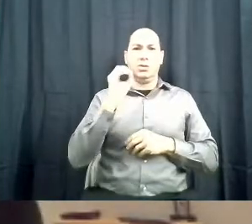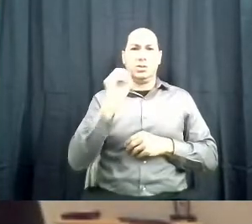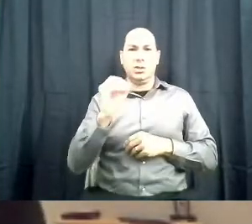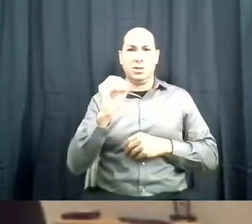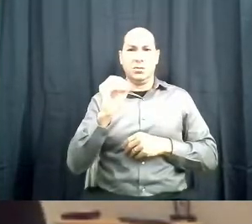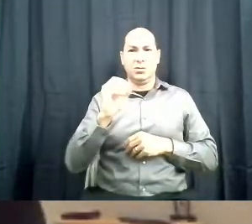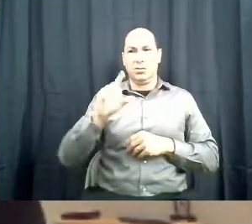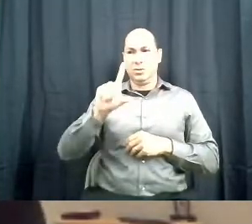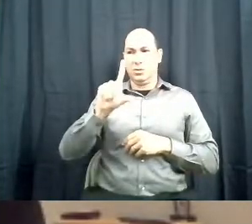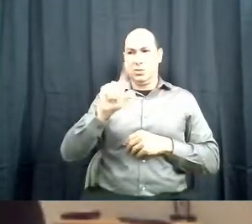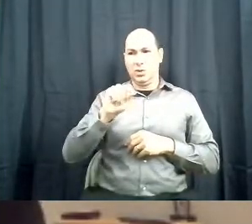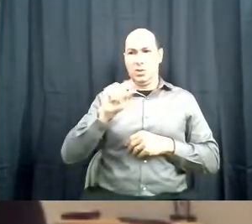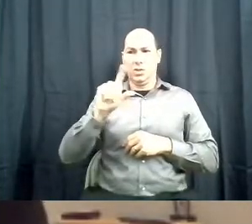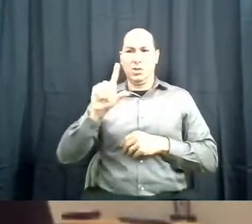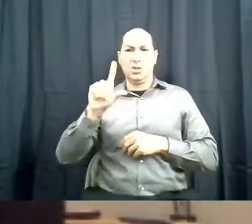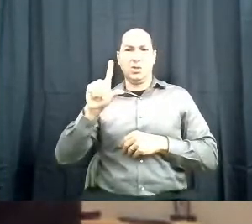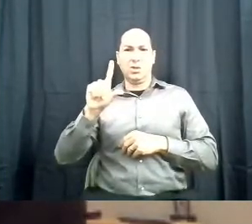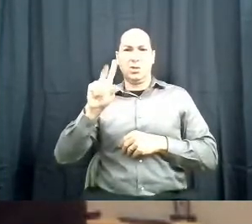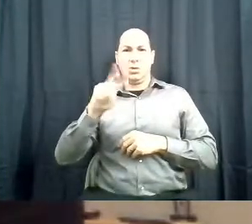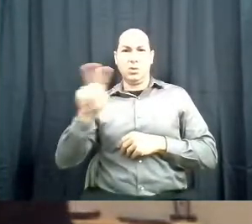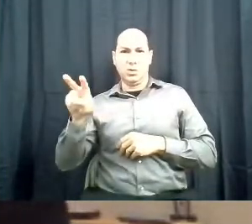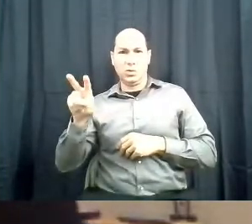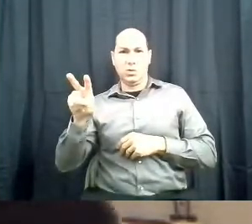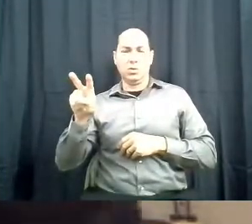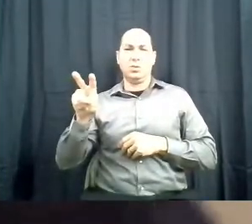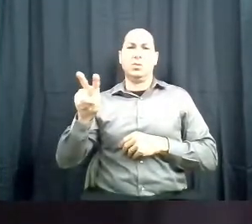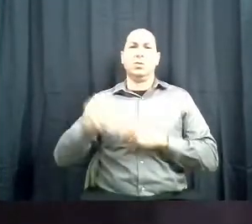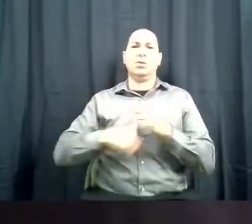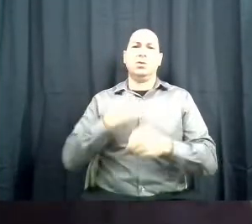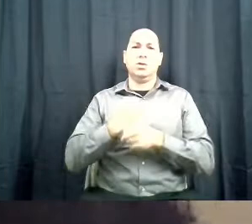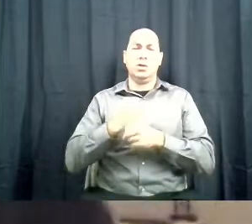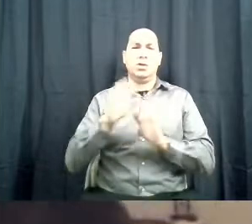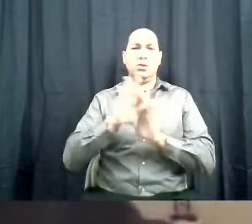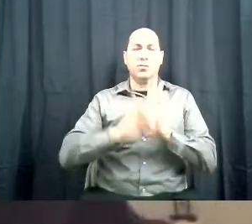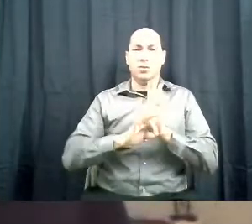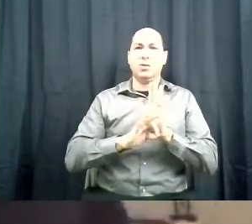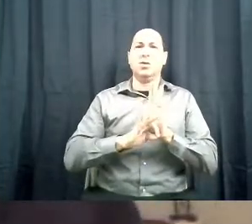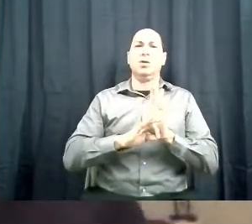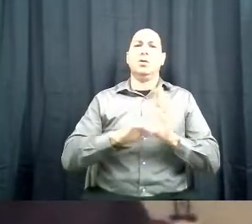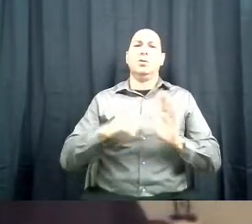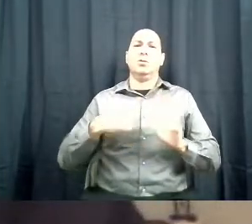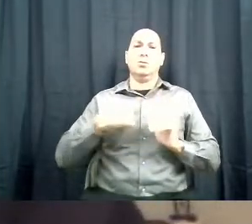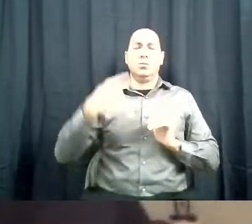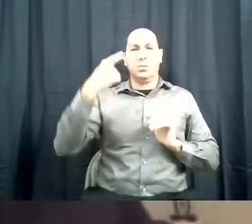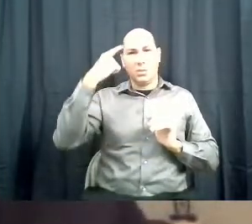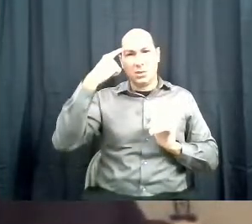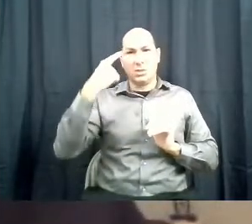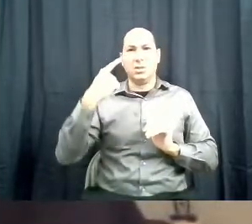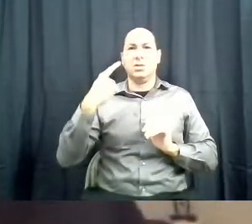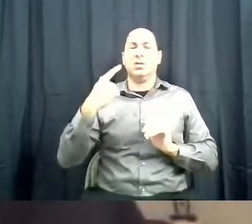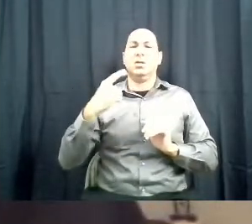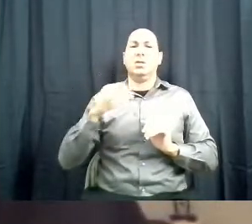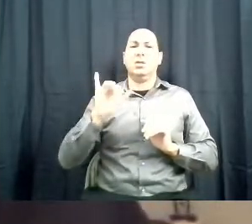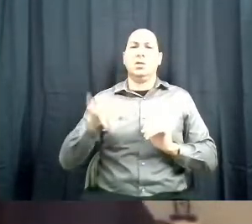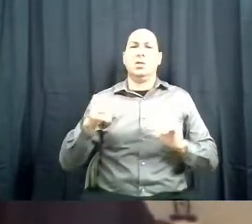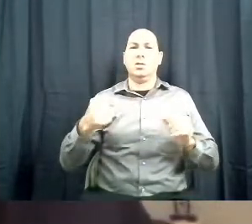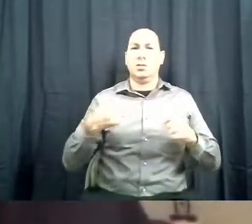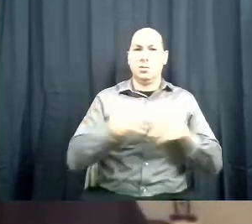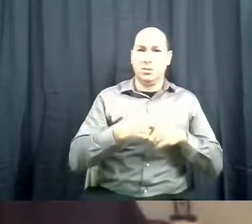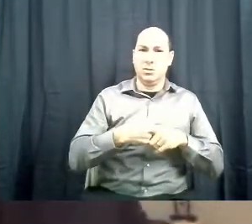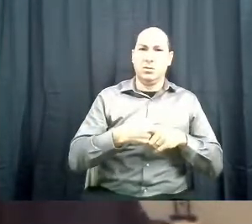2022. And I mean, I just think that that's contrary to